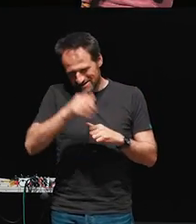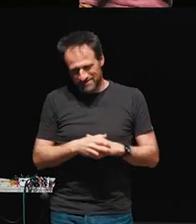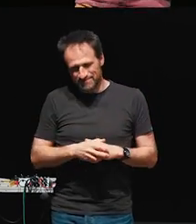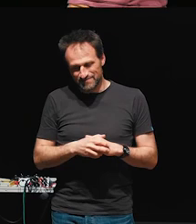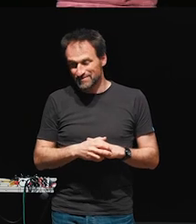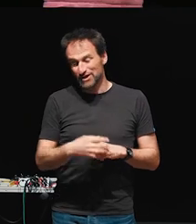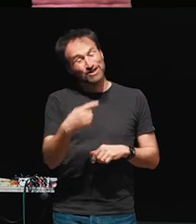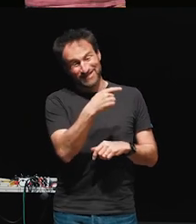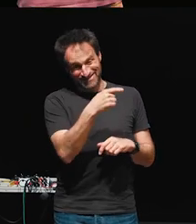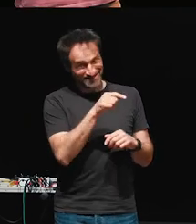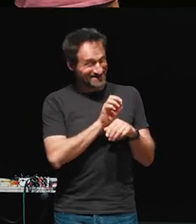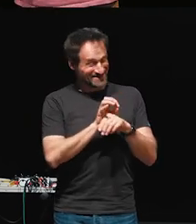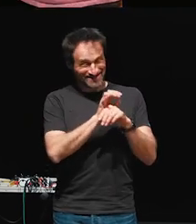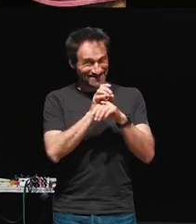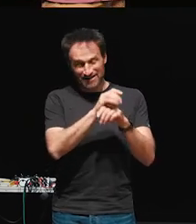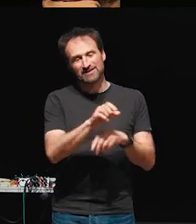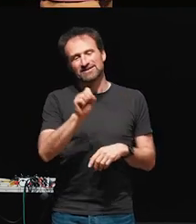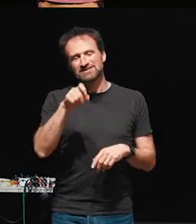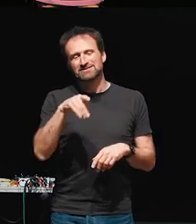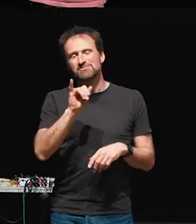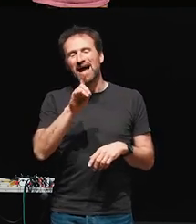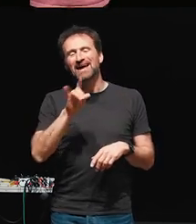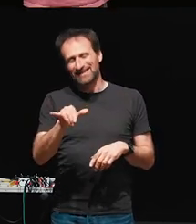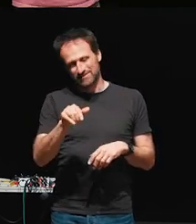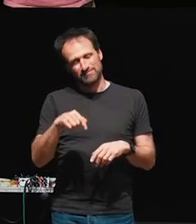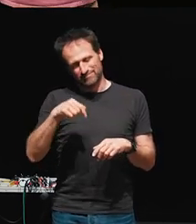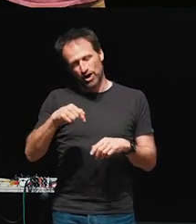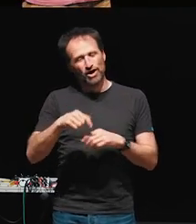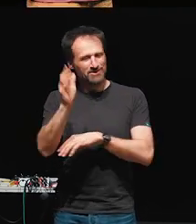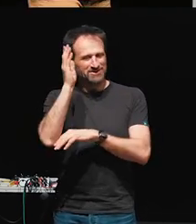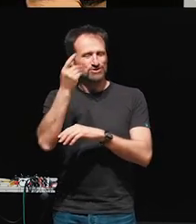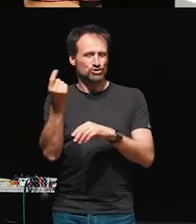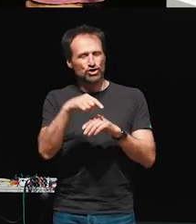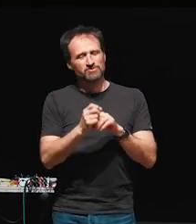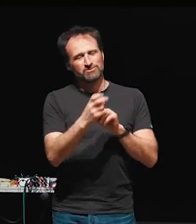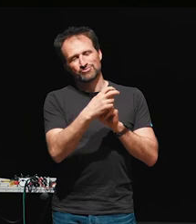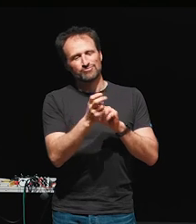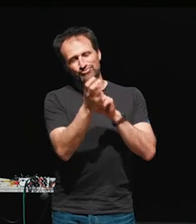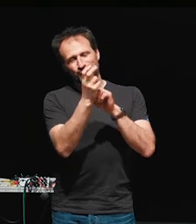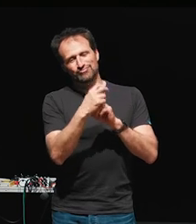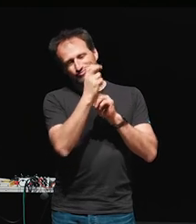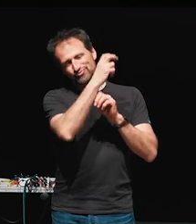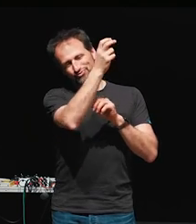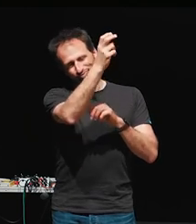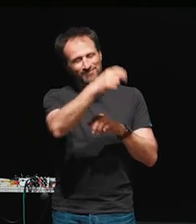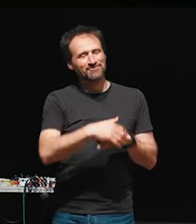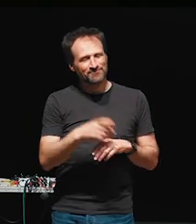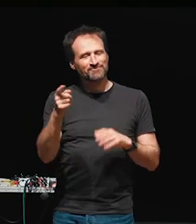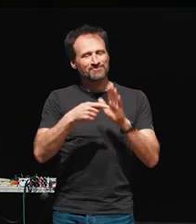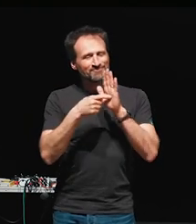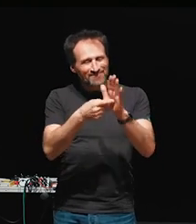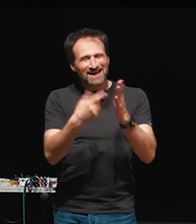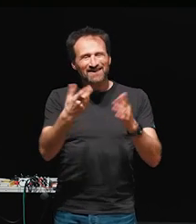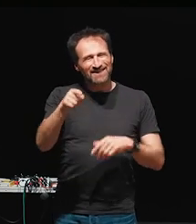is called Spidey, and he's going to be popping up throughout the presentation today to help highlight and underscore points that I think are important, things that you should